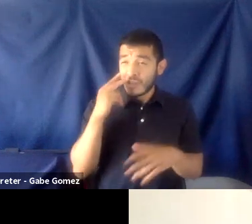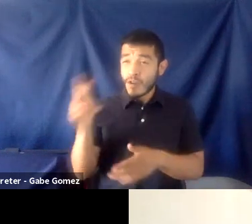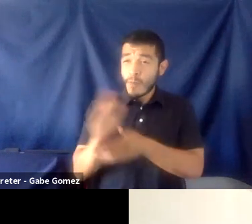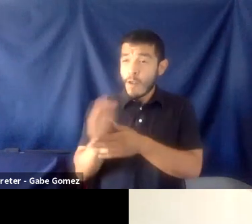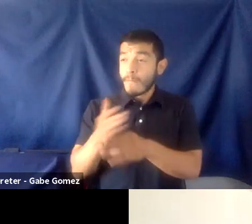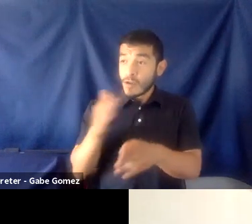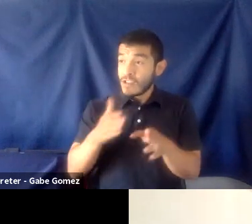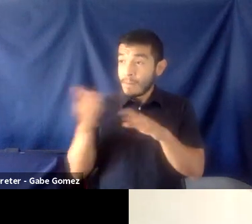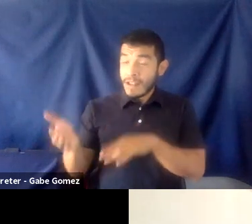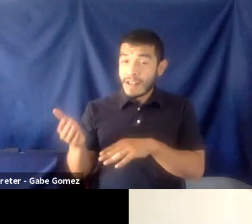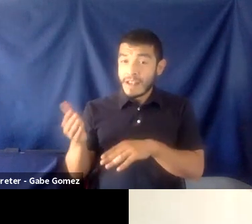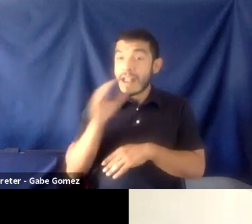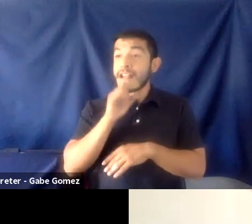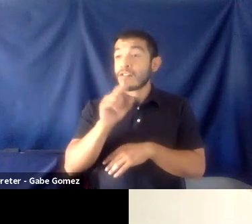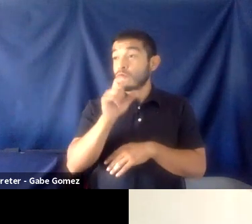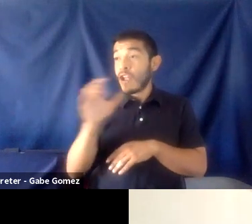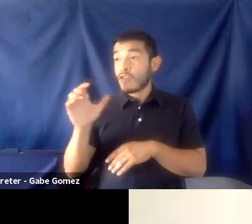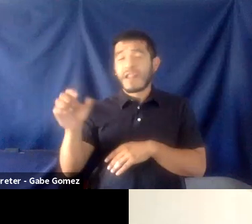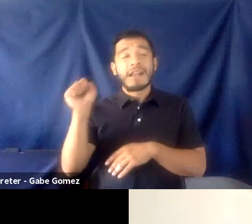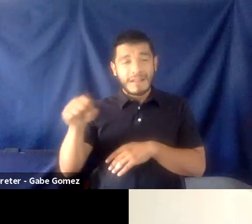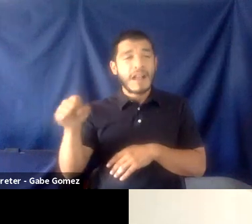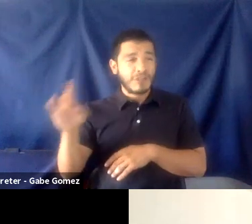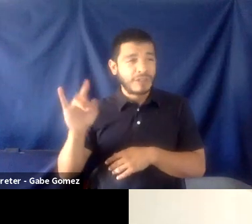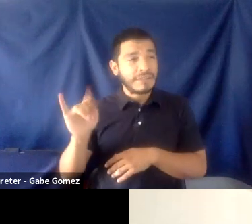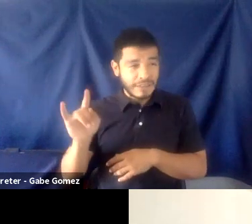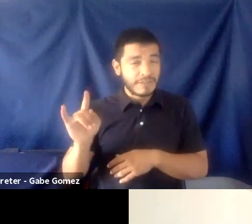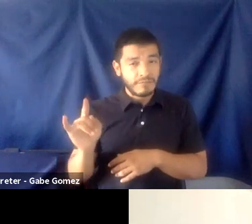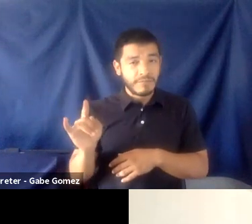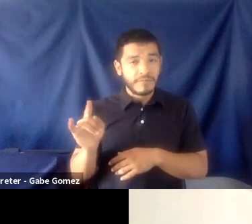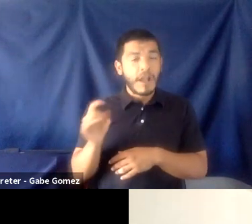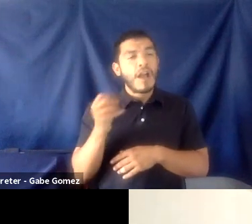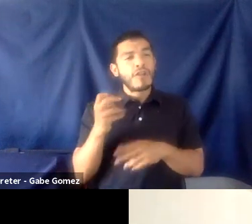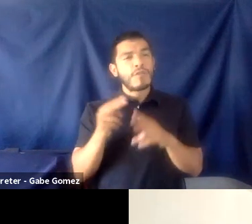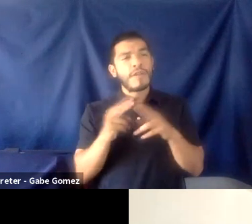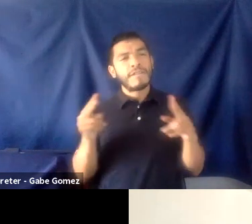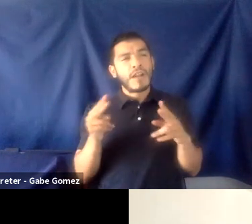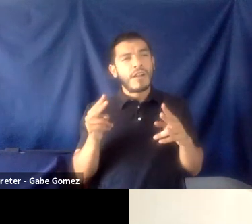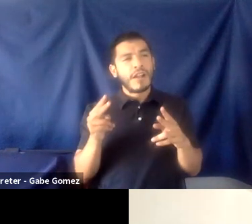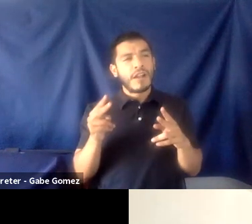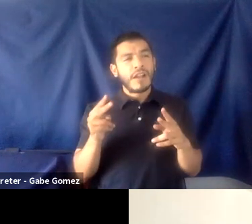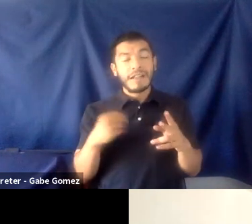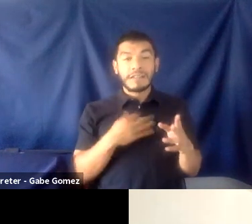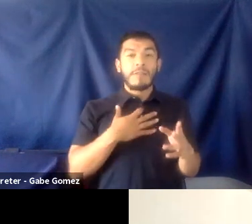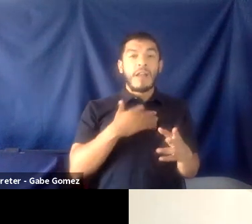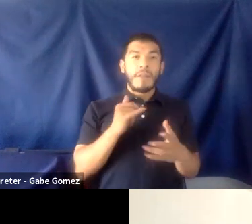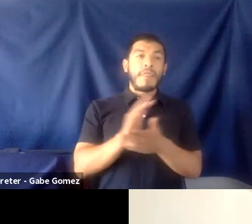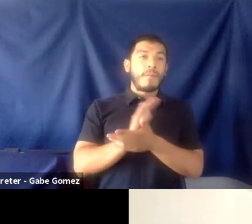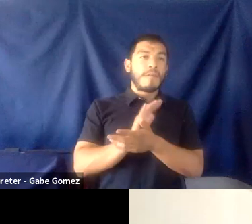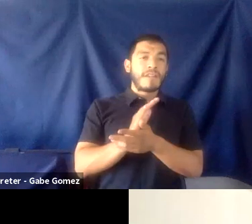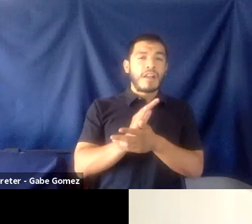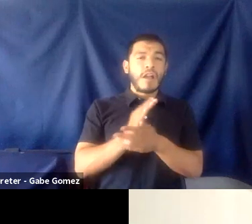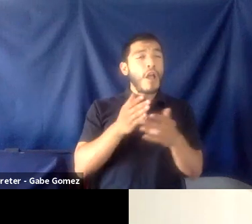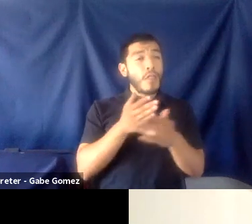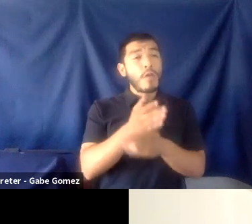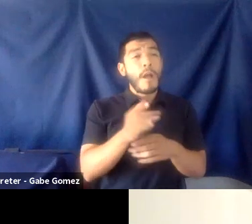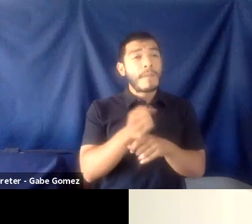she passed away at age 100? Yes, she did. And it was, she was really taken by the film. I mean, throughout the making of the